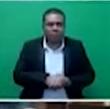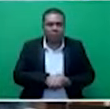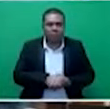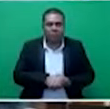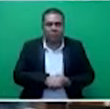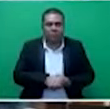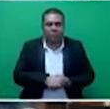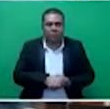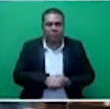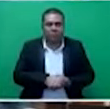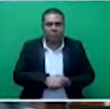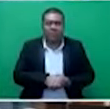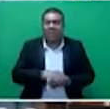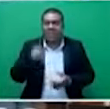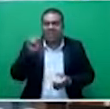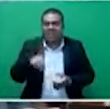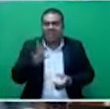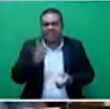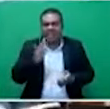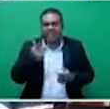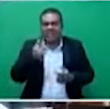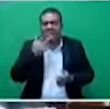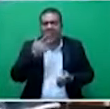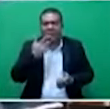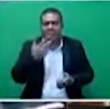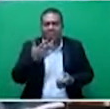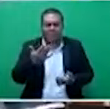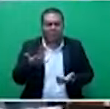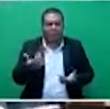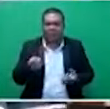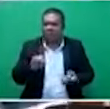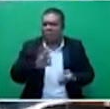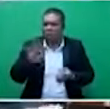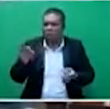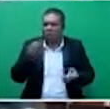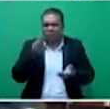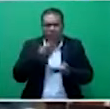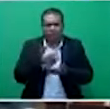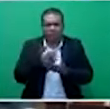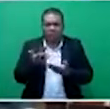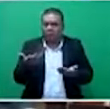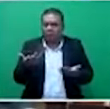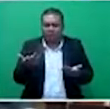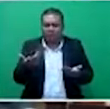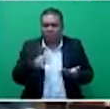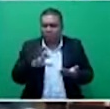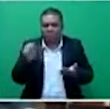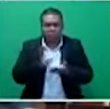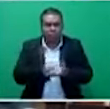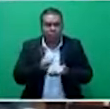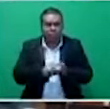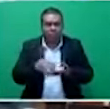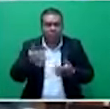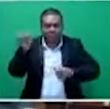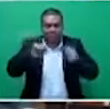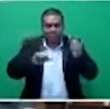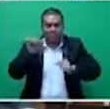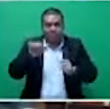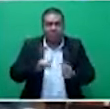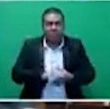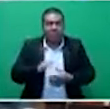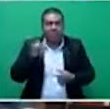Lanka. This is the kind of level of unsophisticated, non-nuanced analysis. Mr. Speaker, sir,